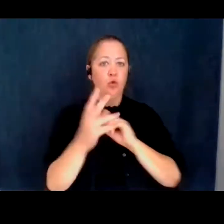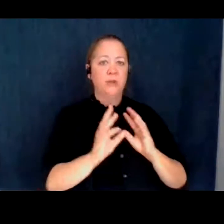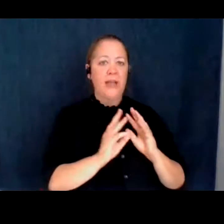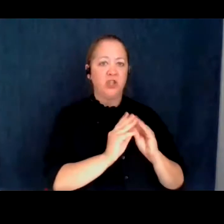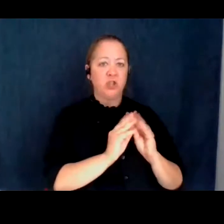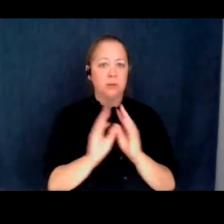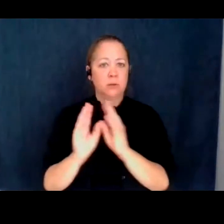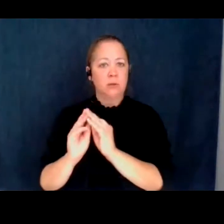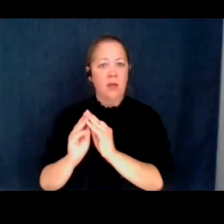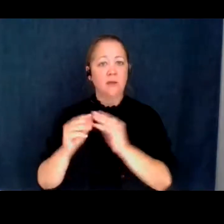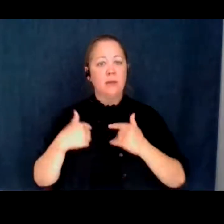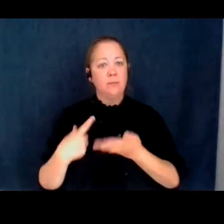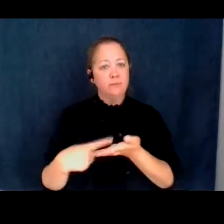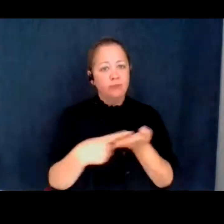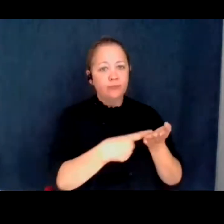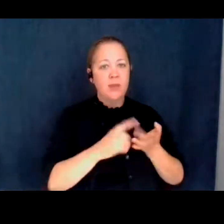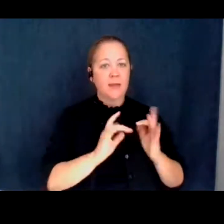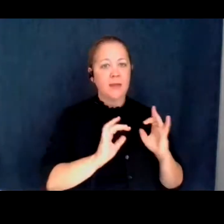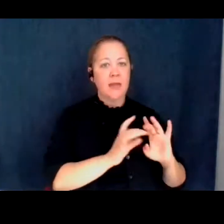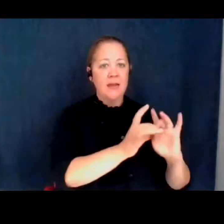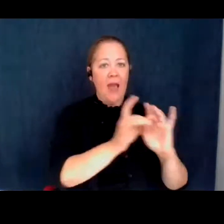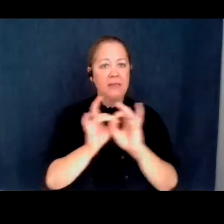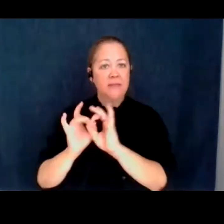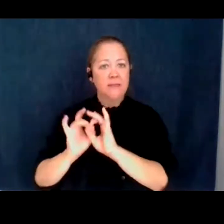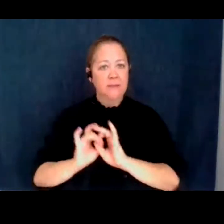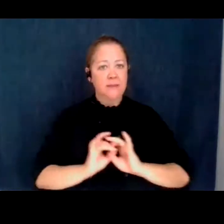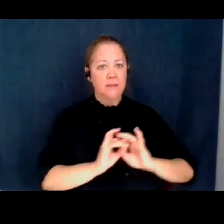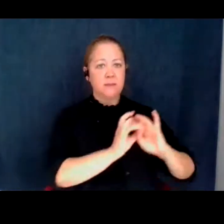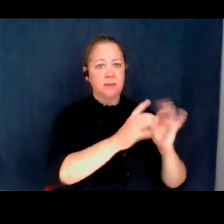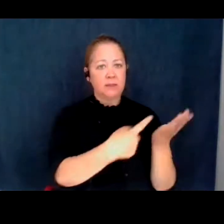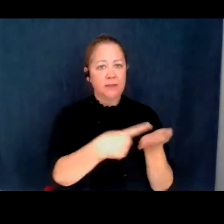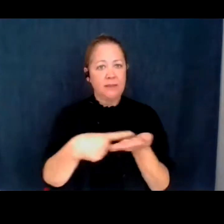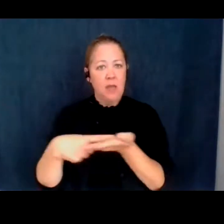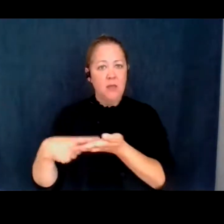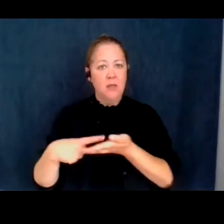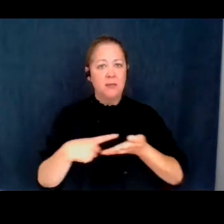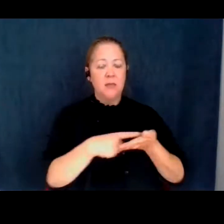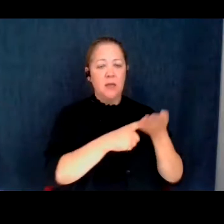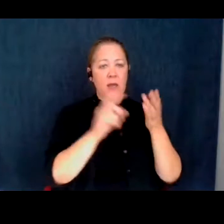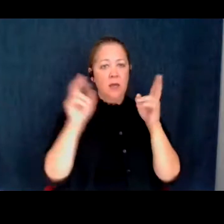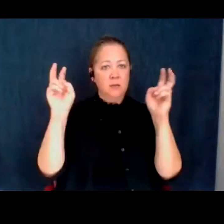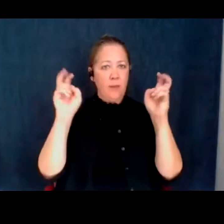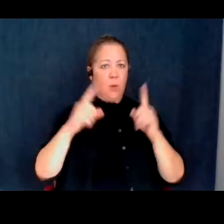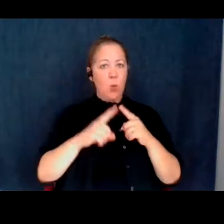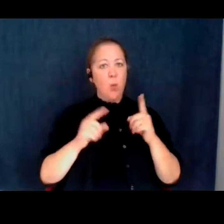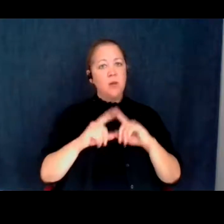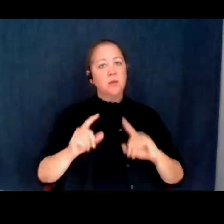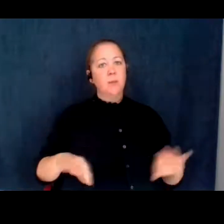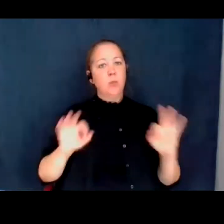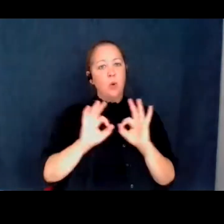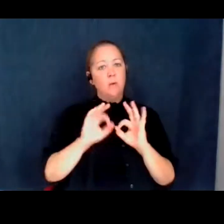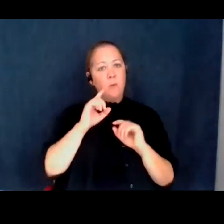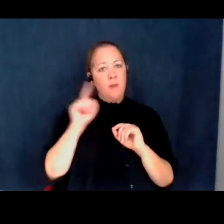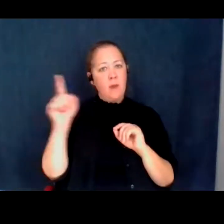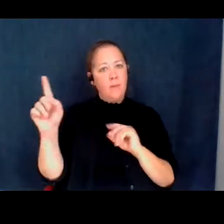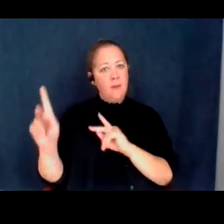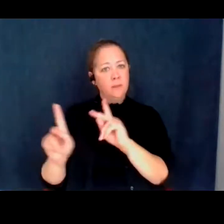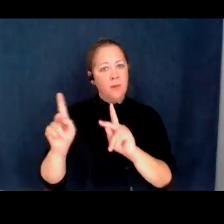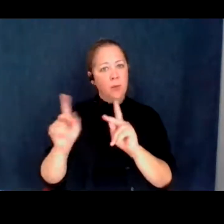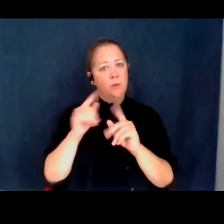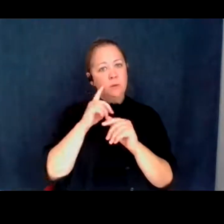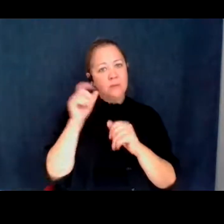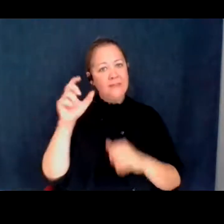and connect and discuss topics that were relevant to them as people with disabilities. So we decided there was value